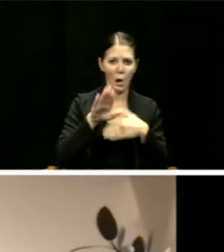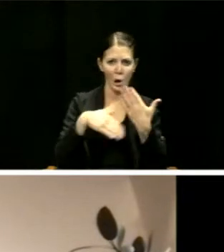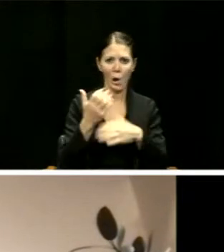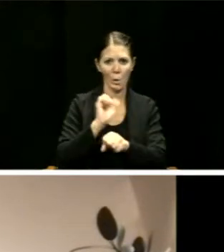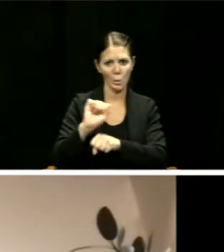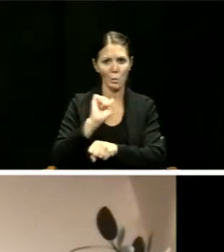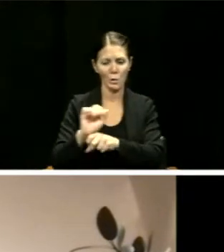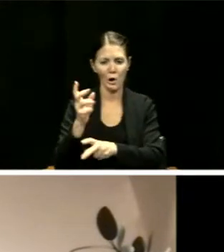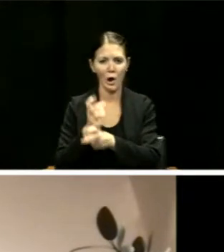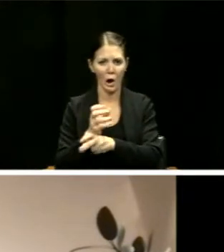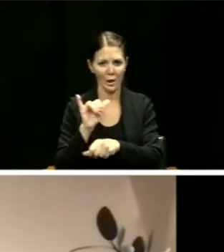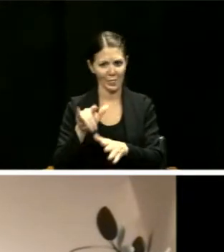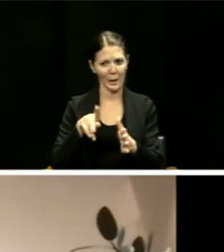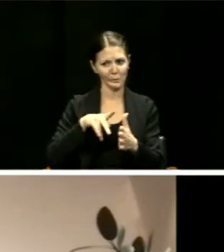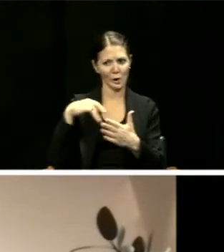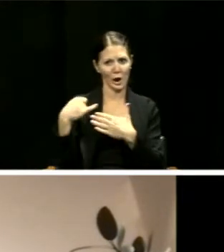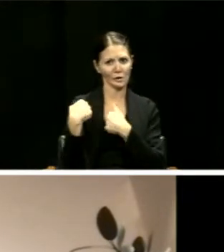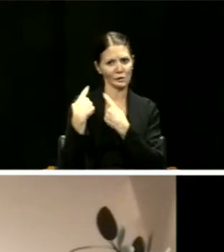this project.